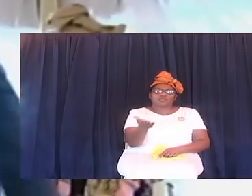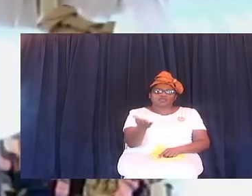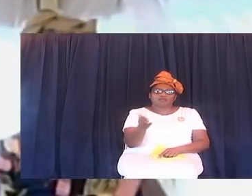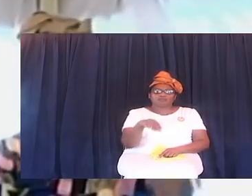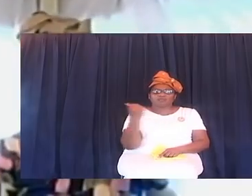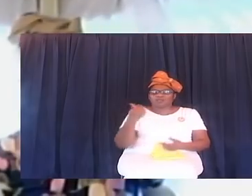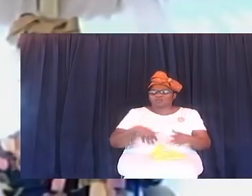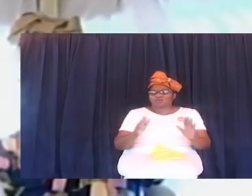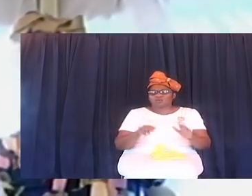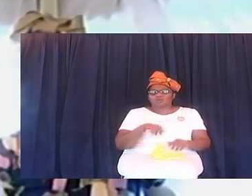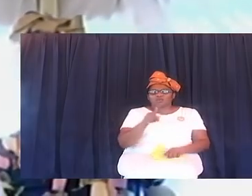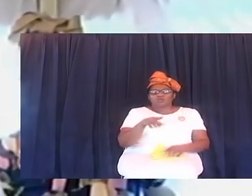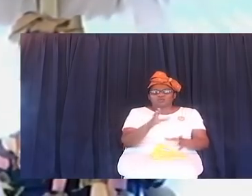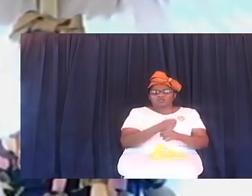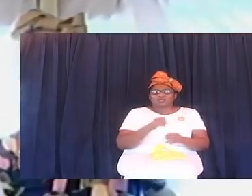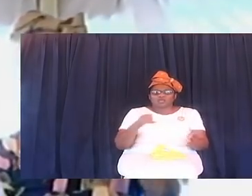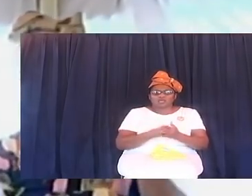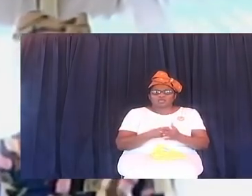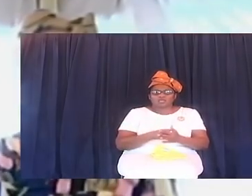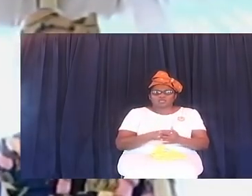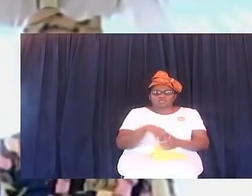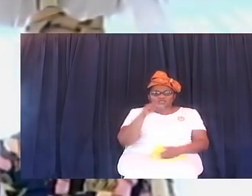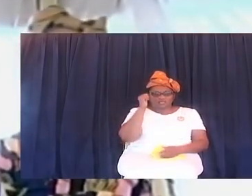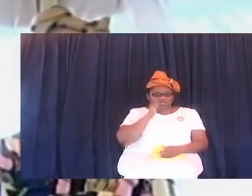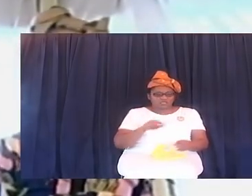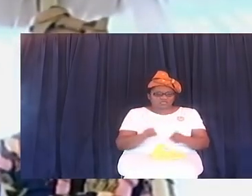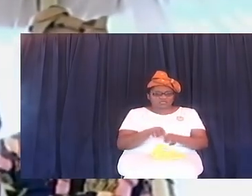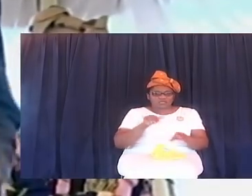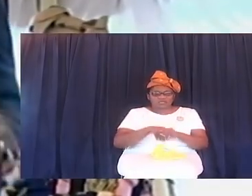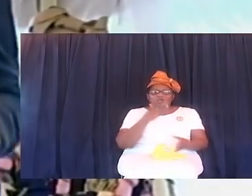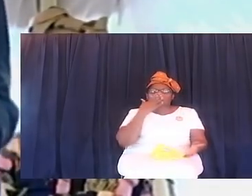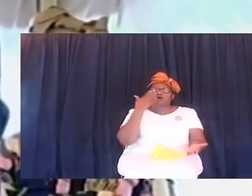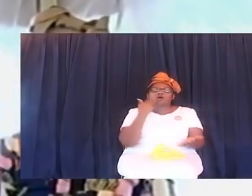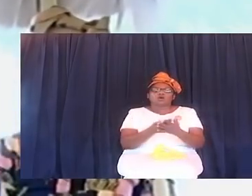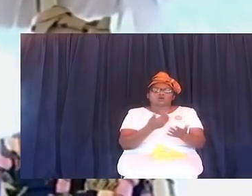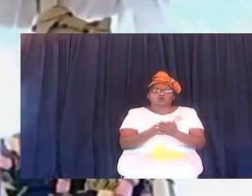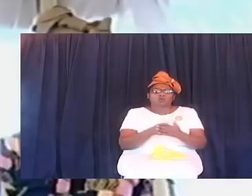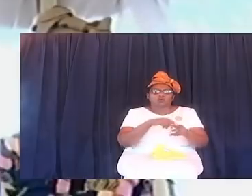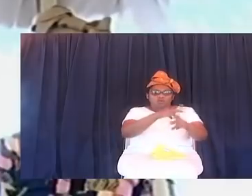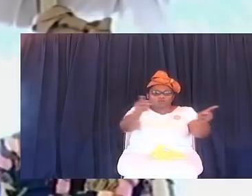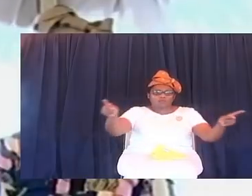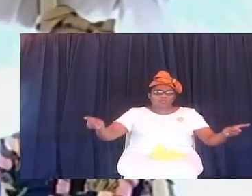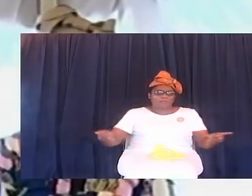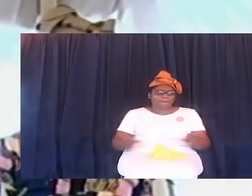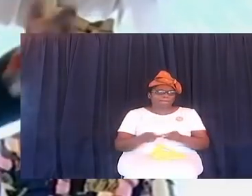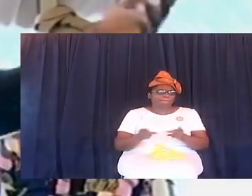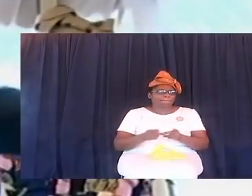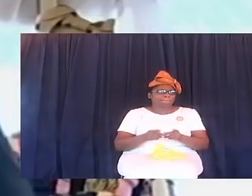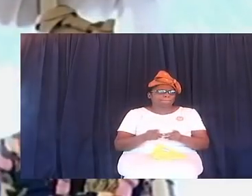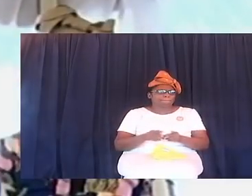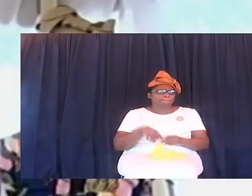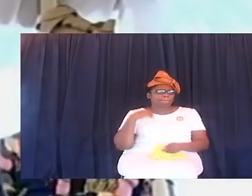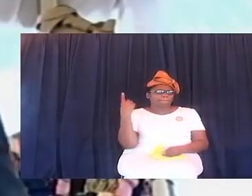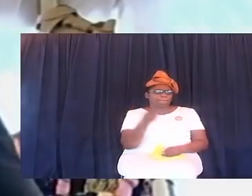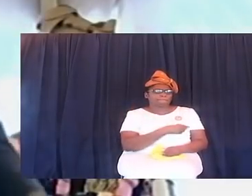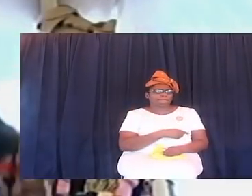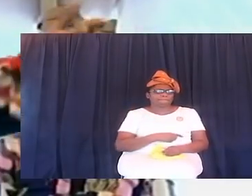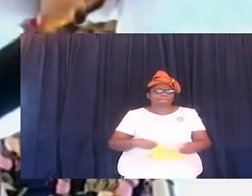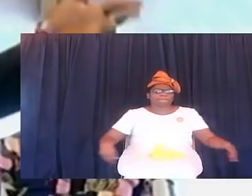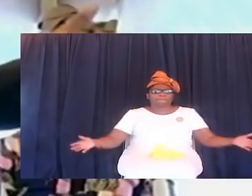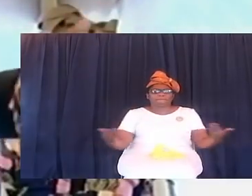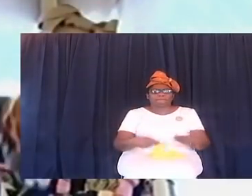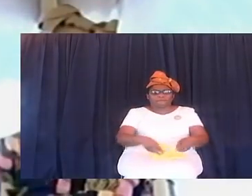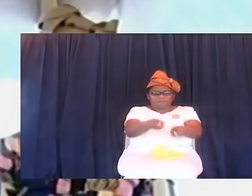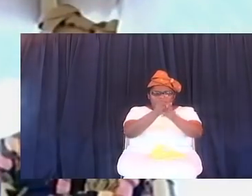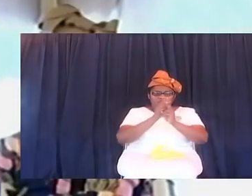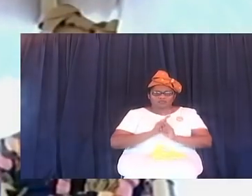take it, the sister is in a good position. Amen. So we are here just to, I mean, just to honor the